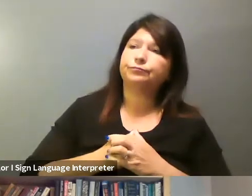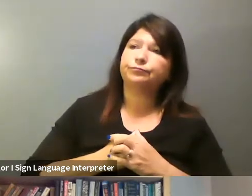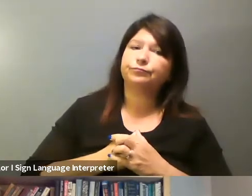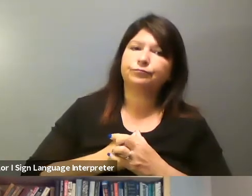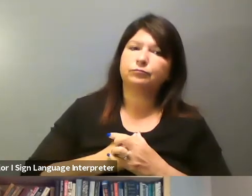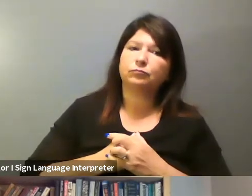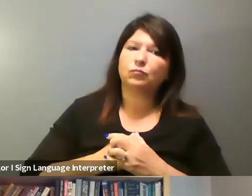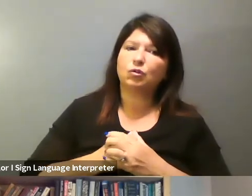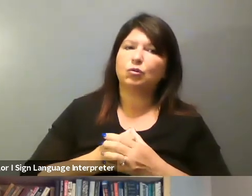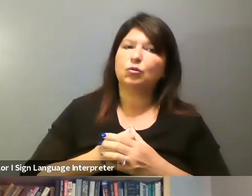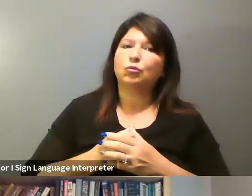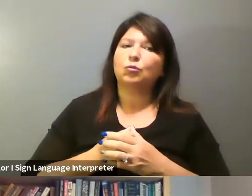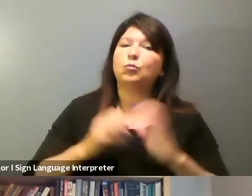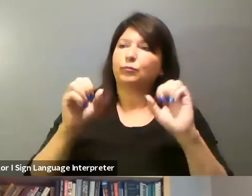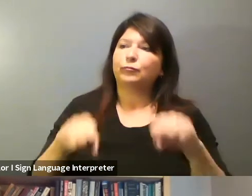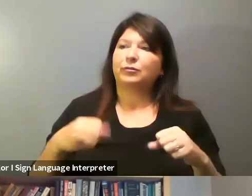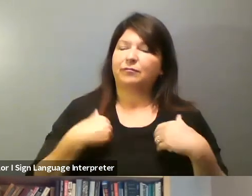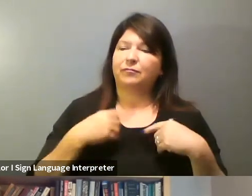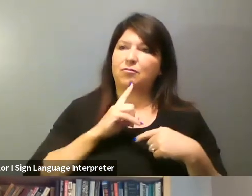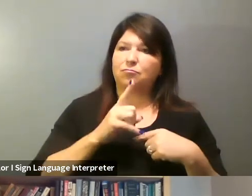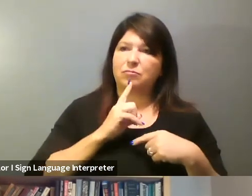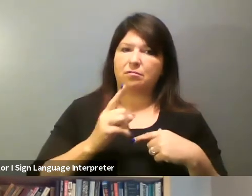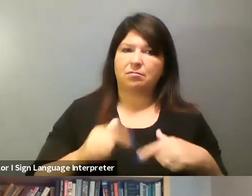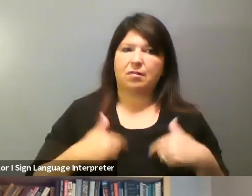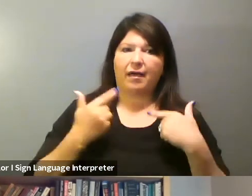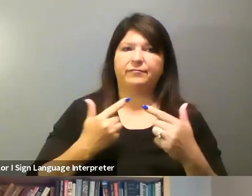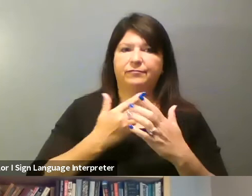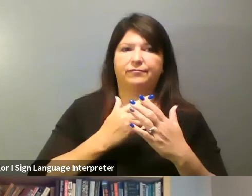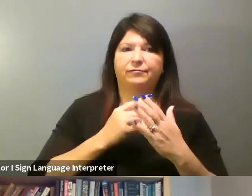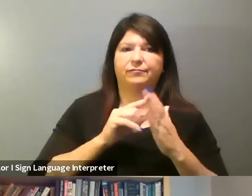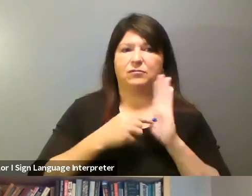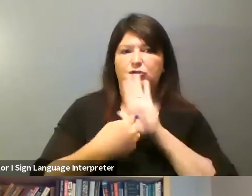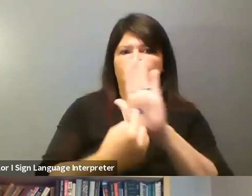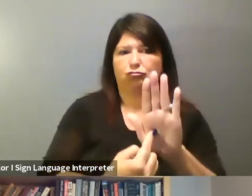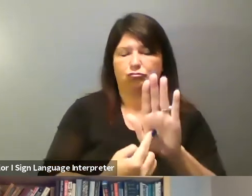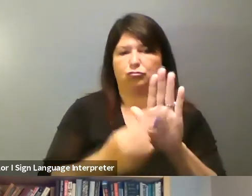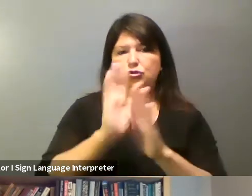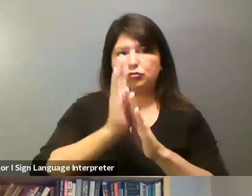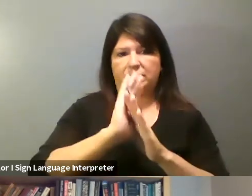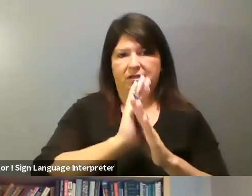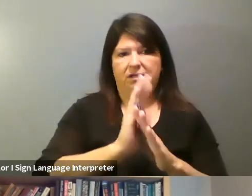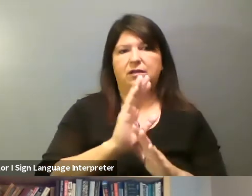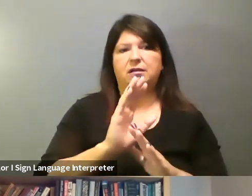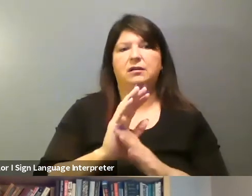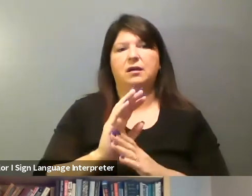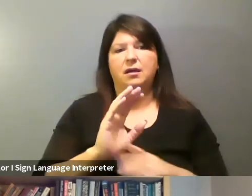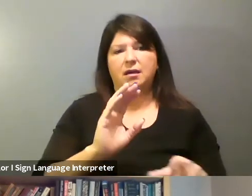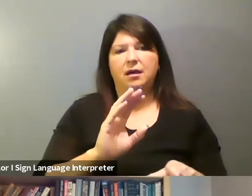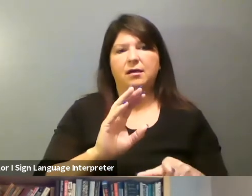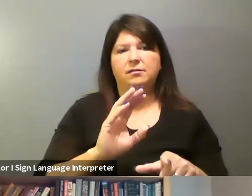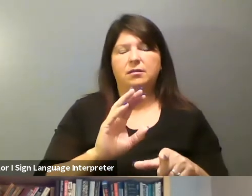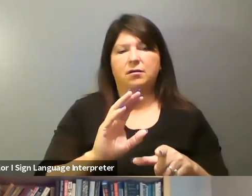live screening just before the pandemic at True False Film Festival in Columbia, Missouri.